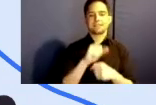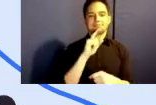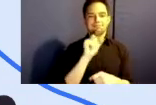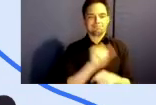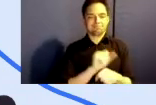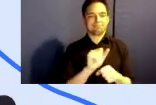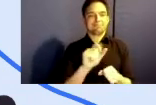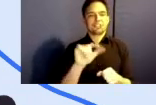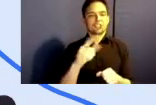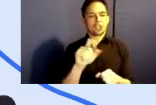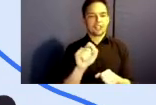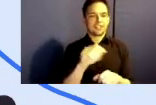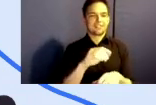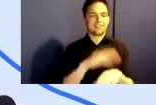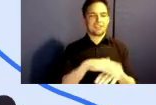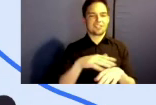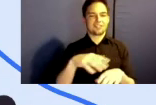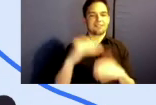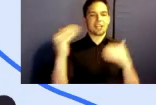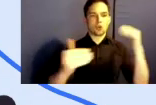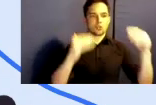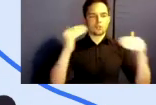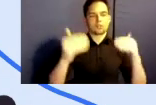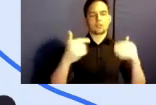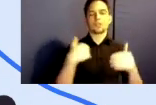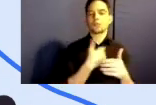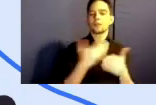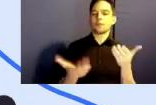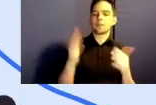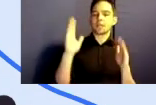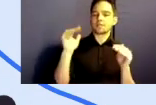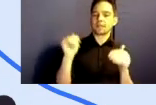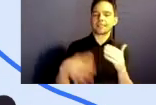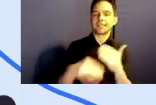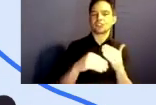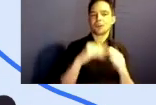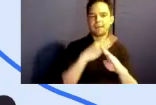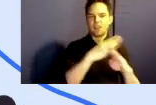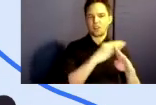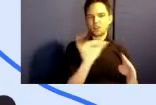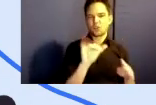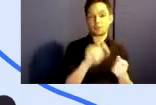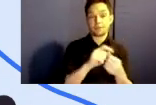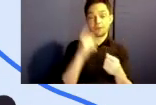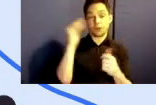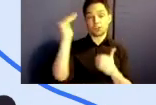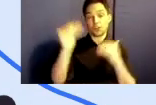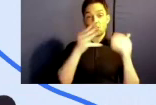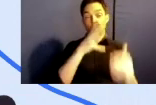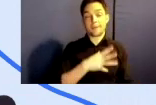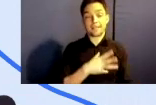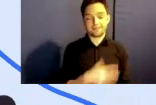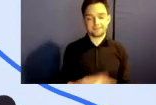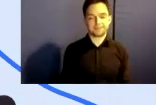targeting adults. So we might also expect additional barriers, especially for adult women. For example,